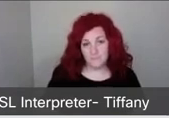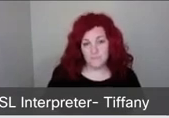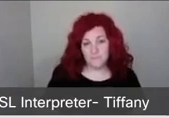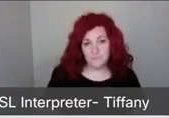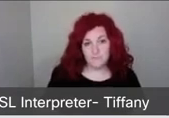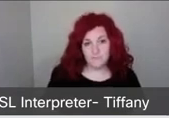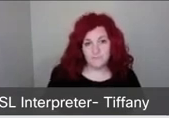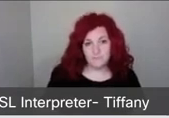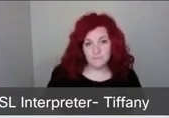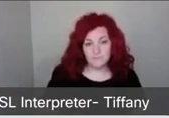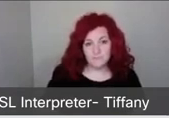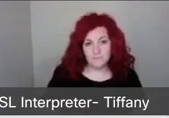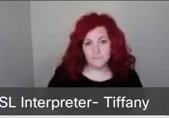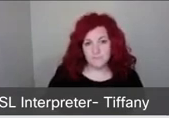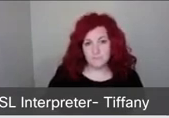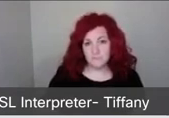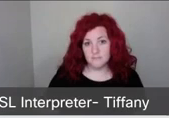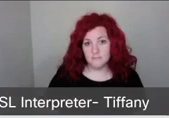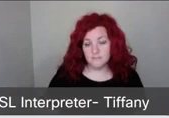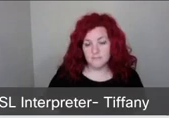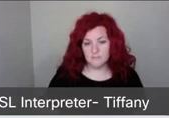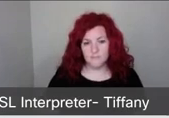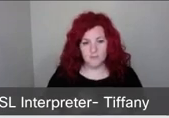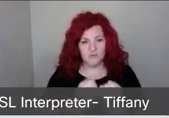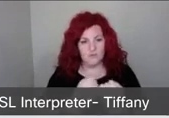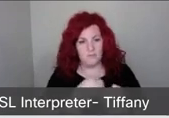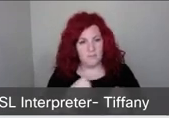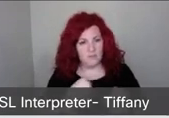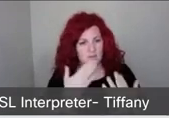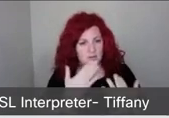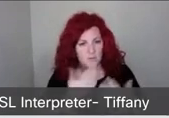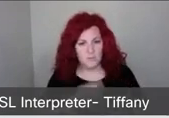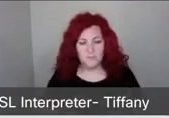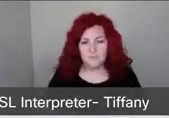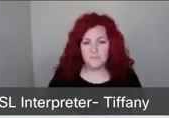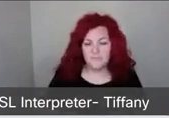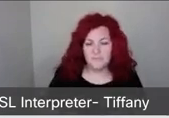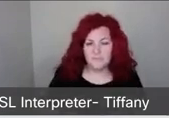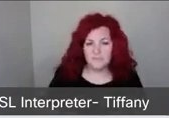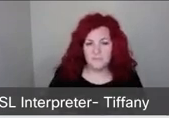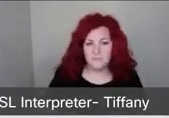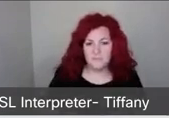And tribal members, thank you.